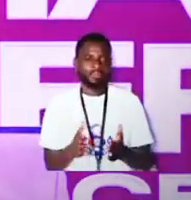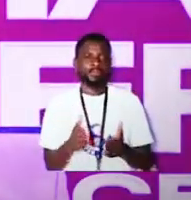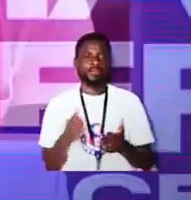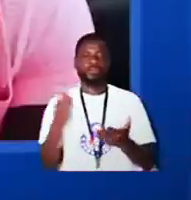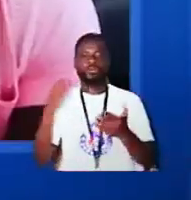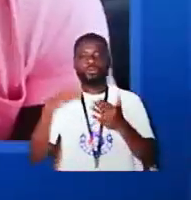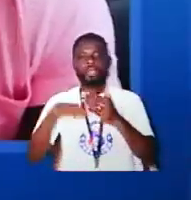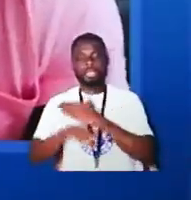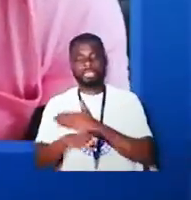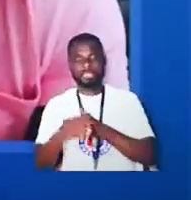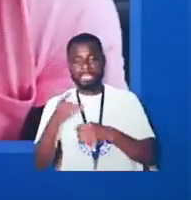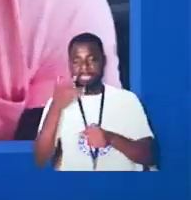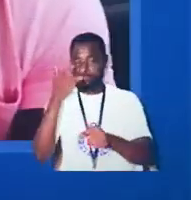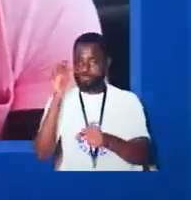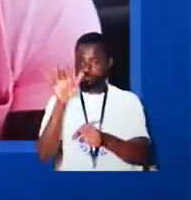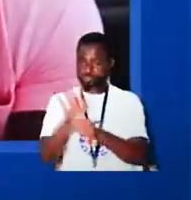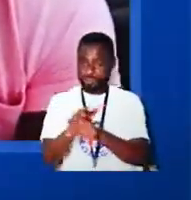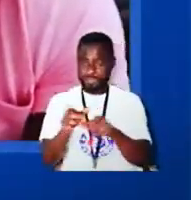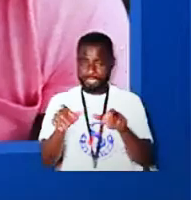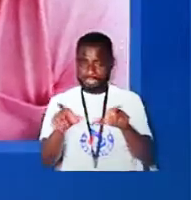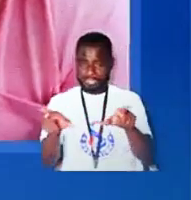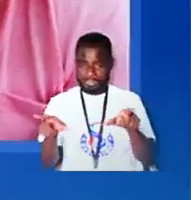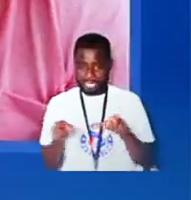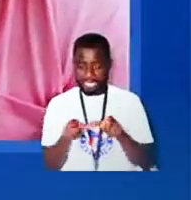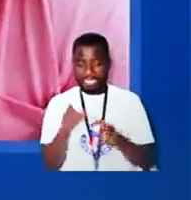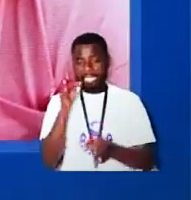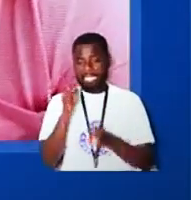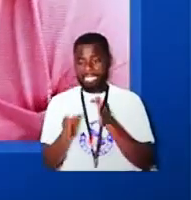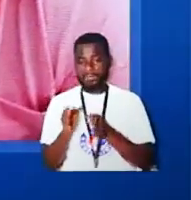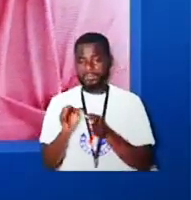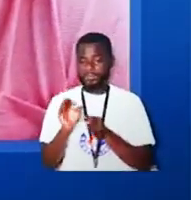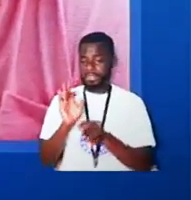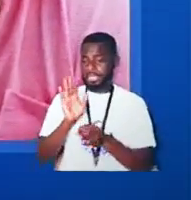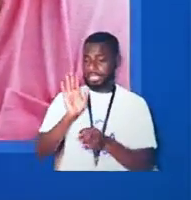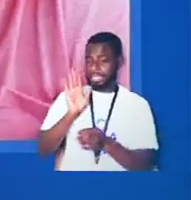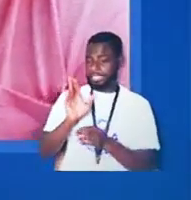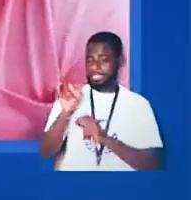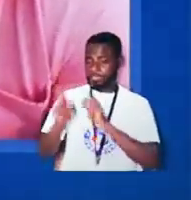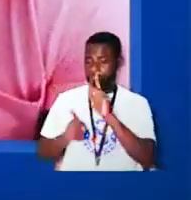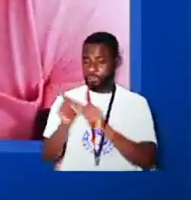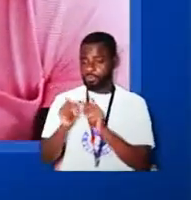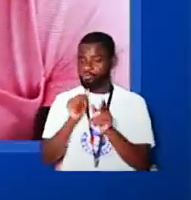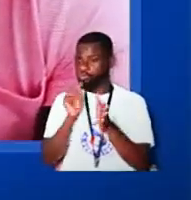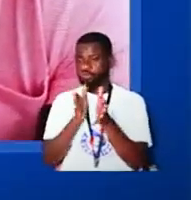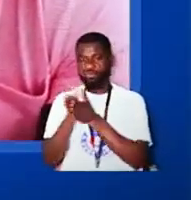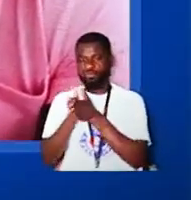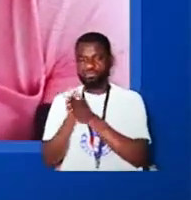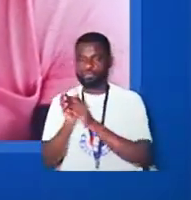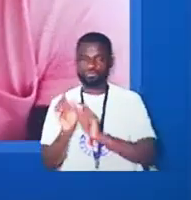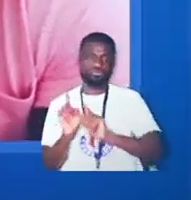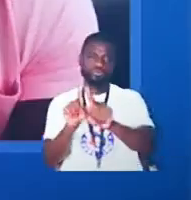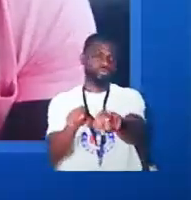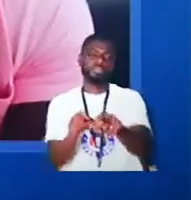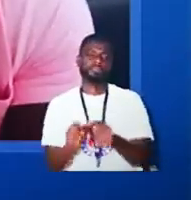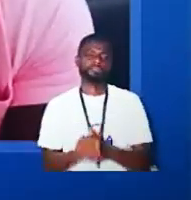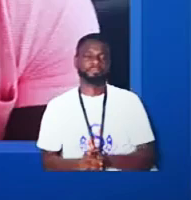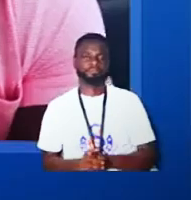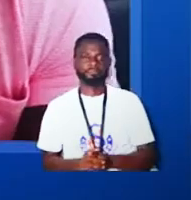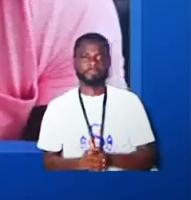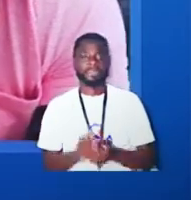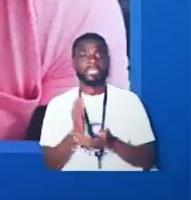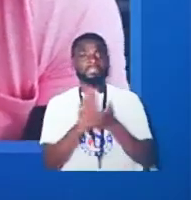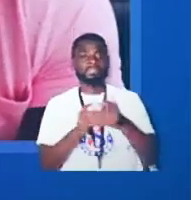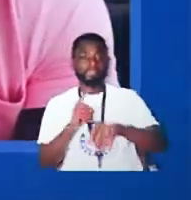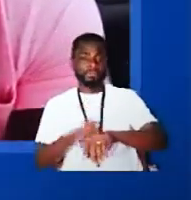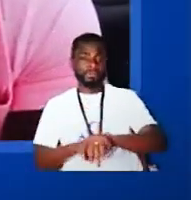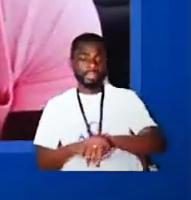envisaged promised land if his people do not want to go there. No, they will not. Sometimes